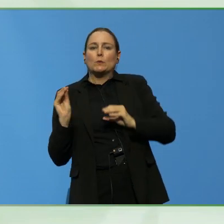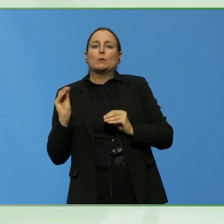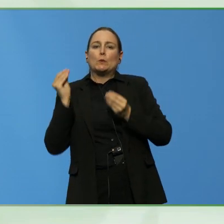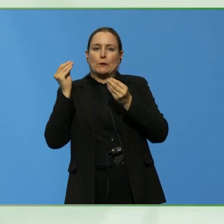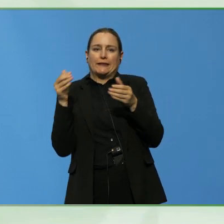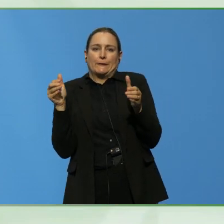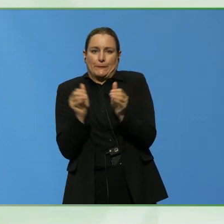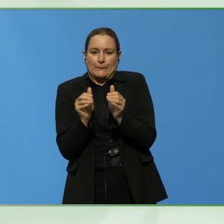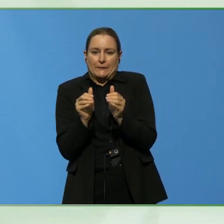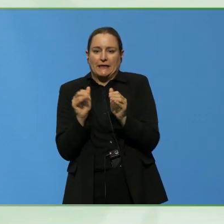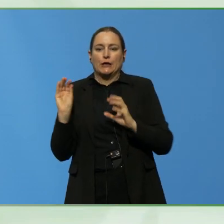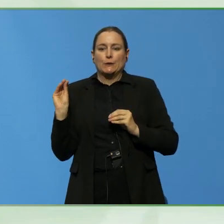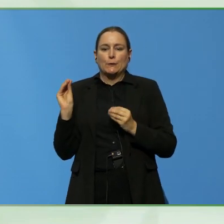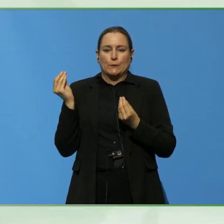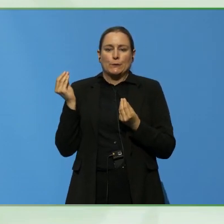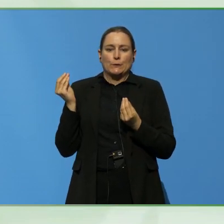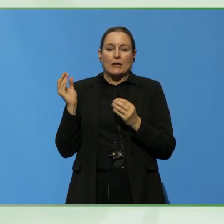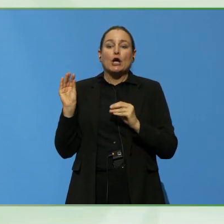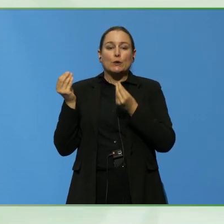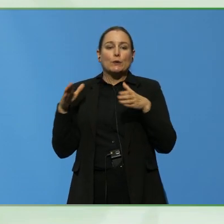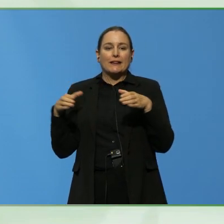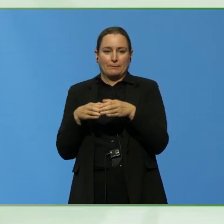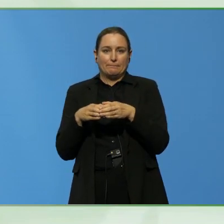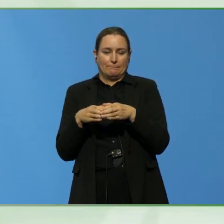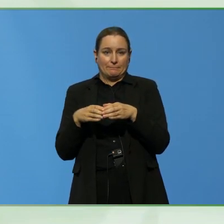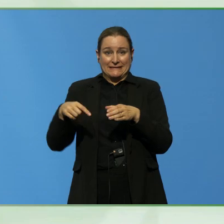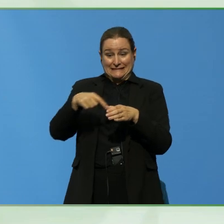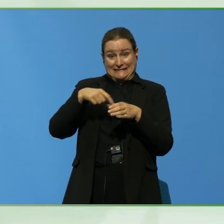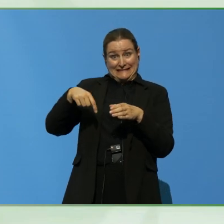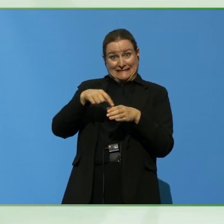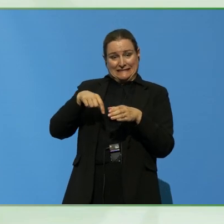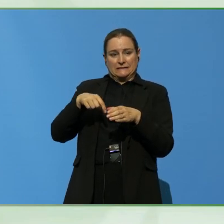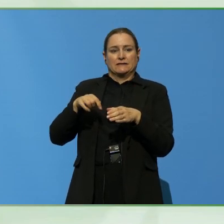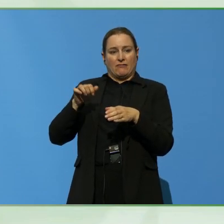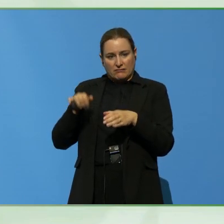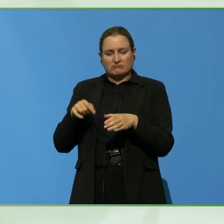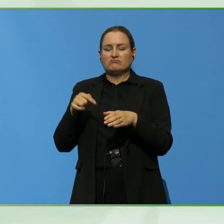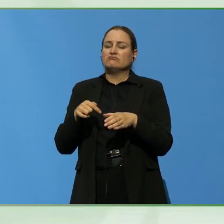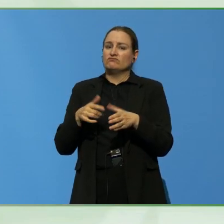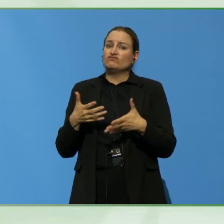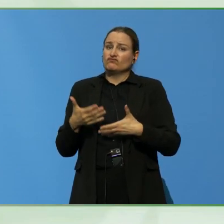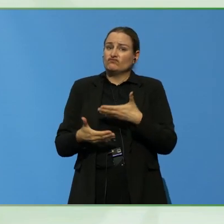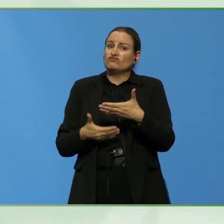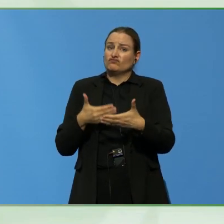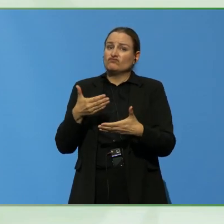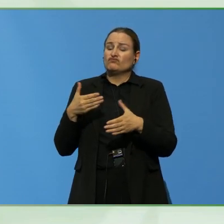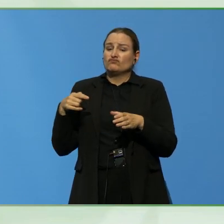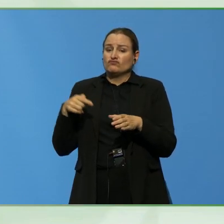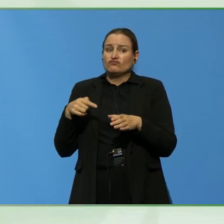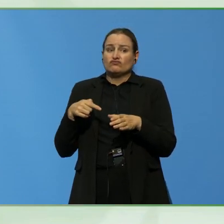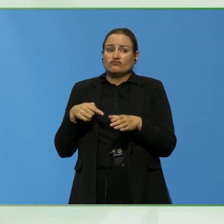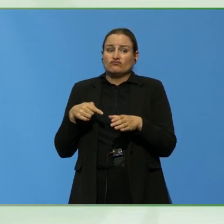can and may connect their solution and test their